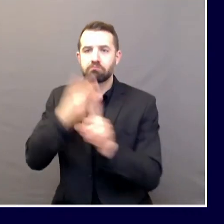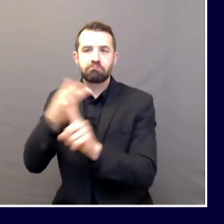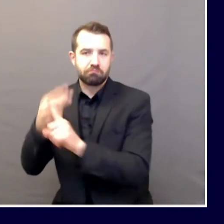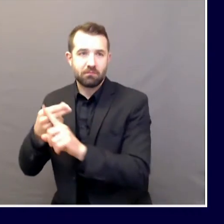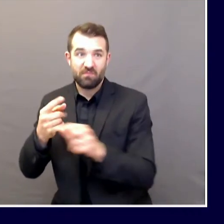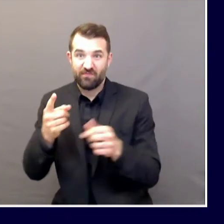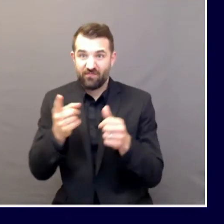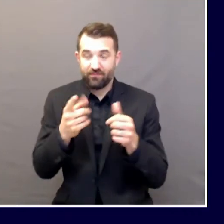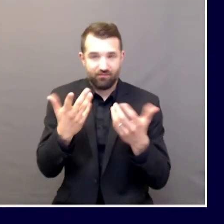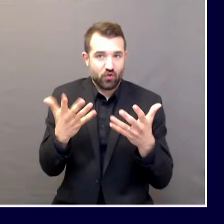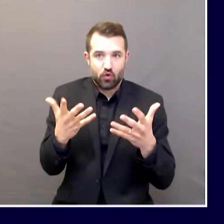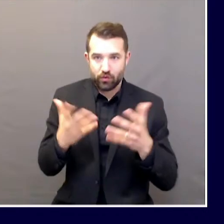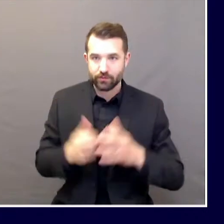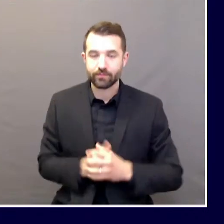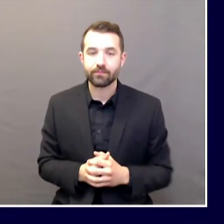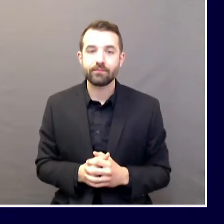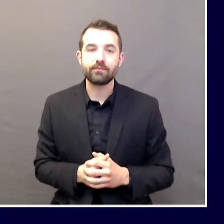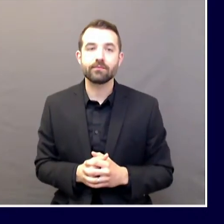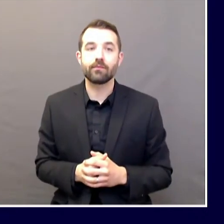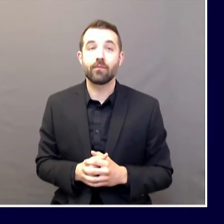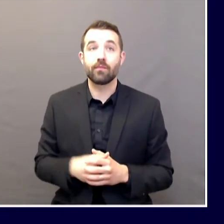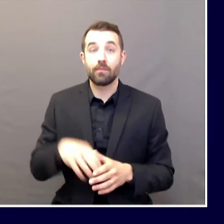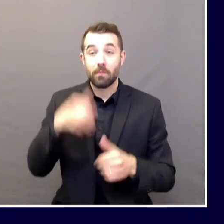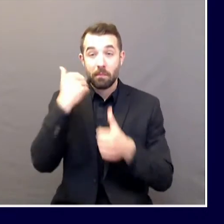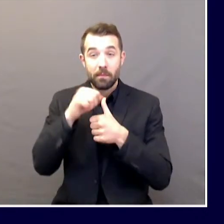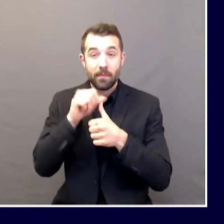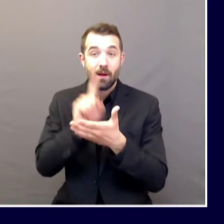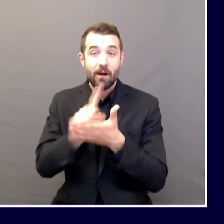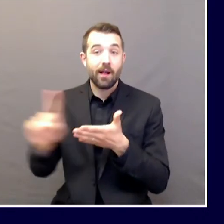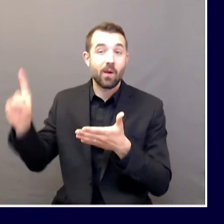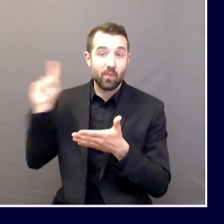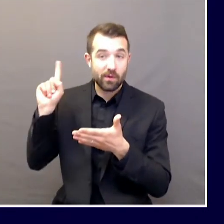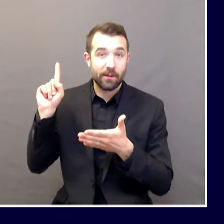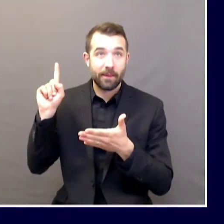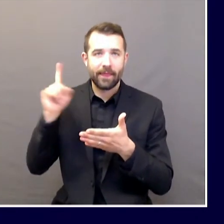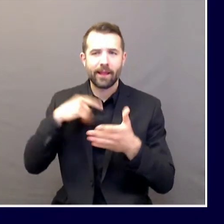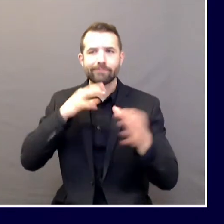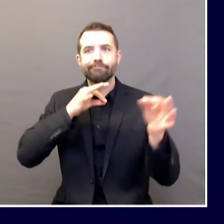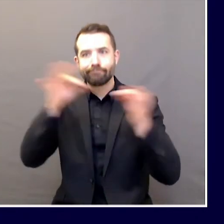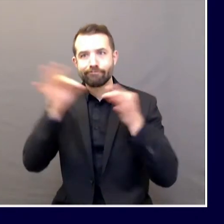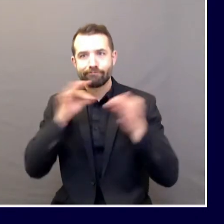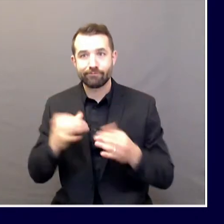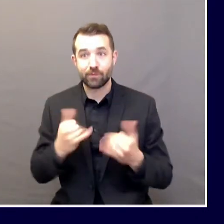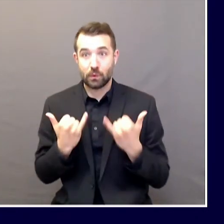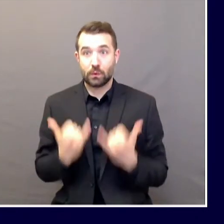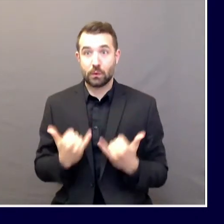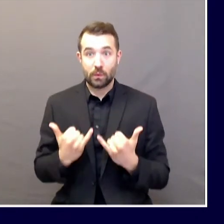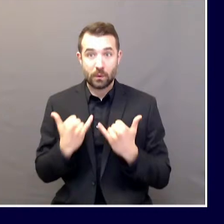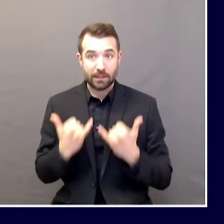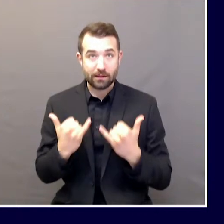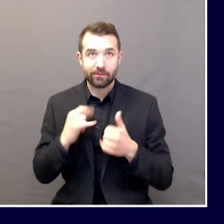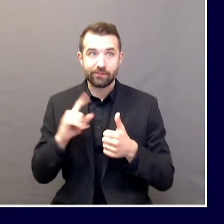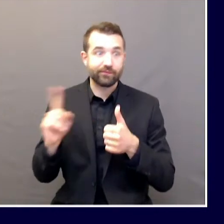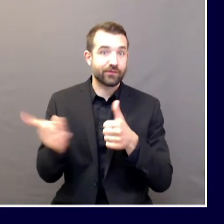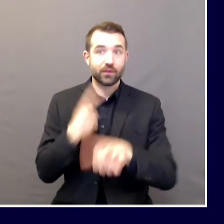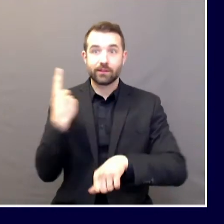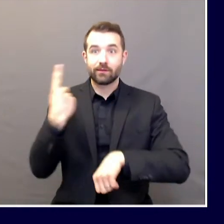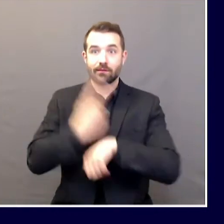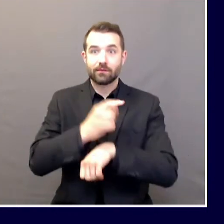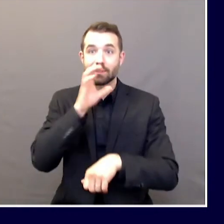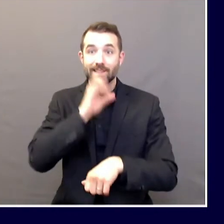folks may recall from late last week, today is the first day that Mainers aged 50 and over can be